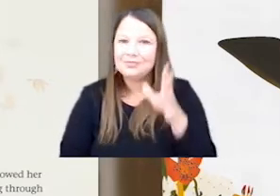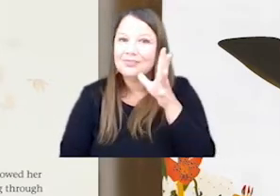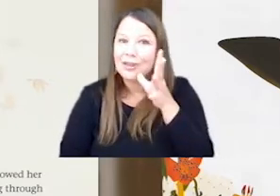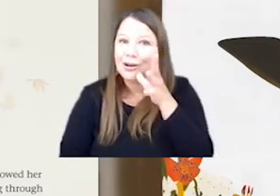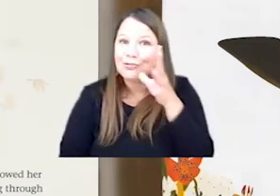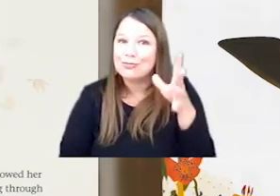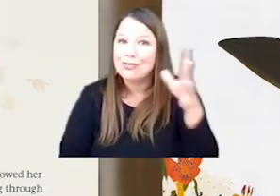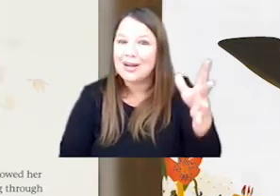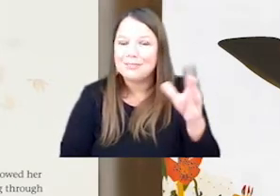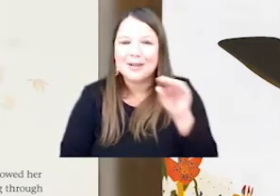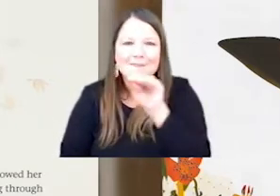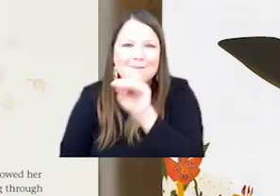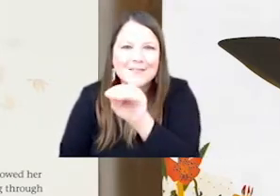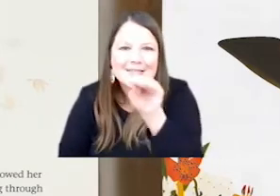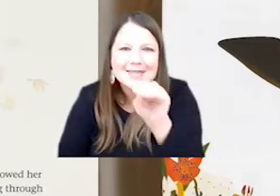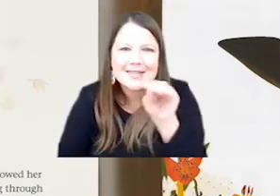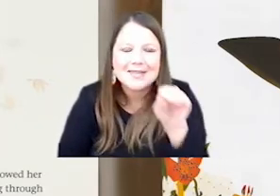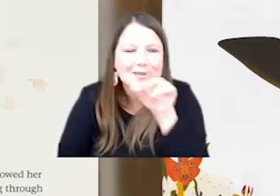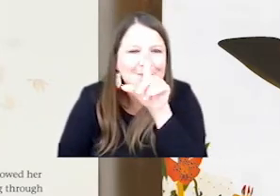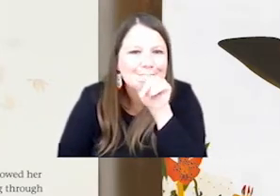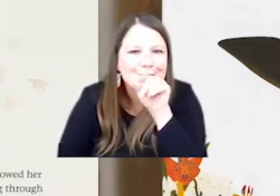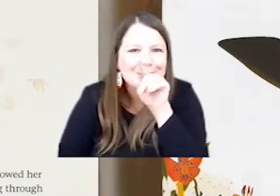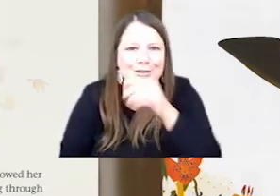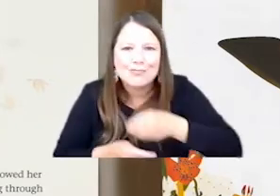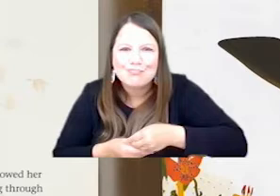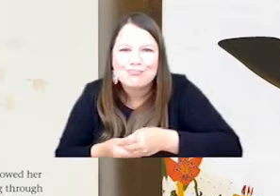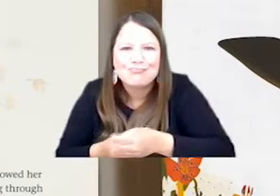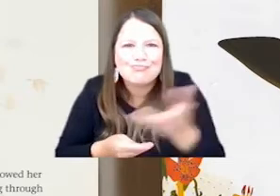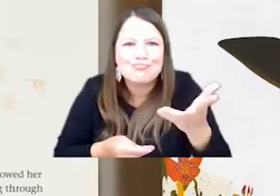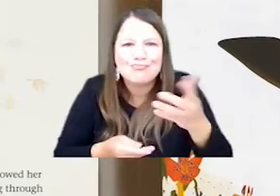will get big and strong."